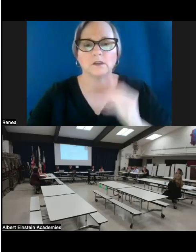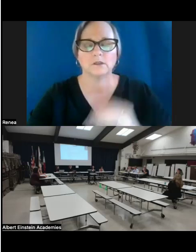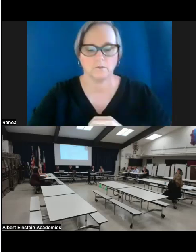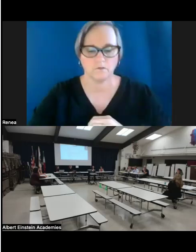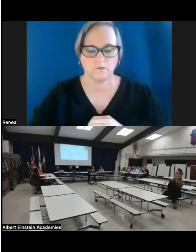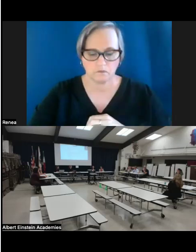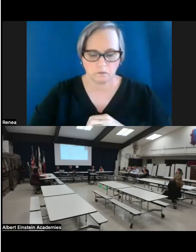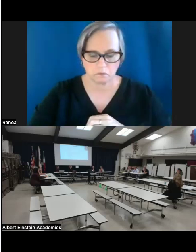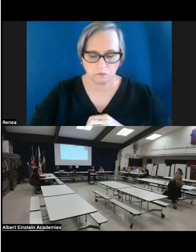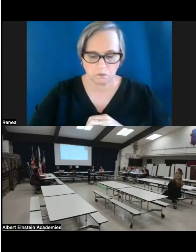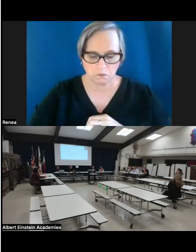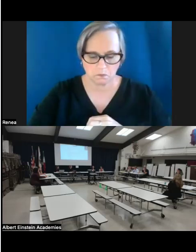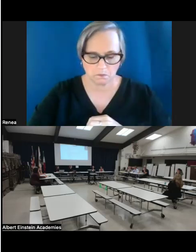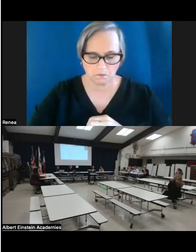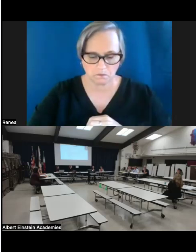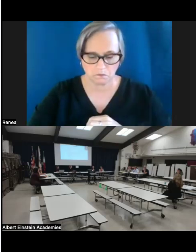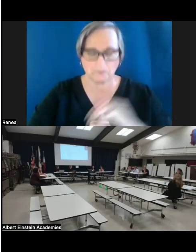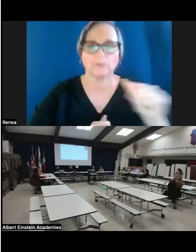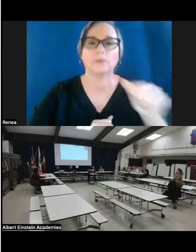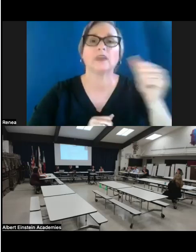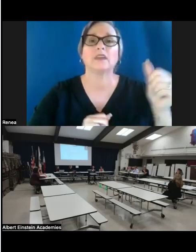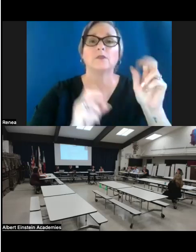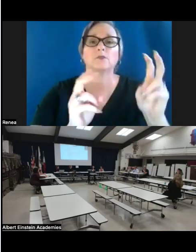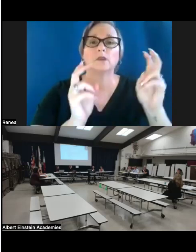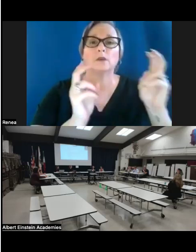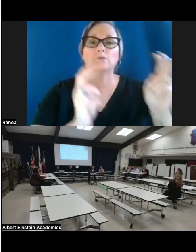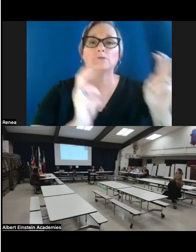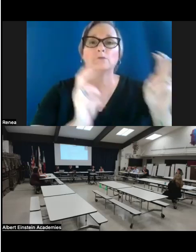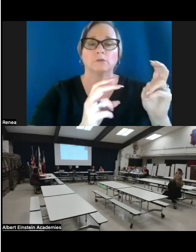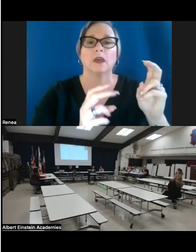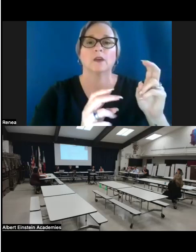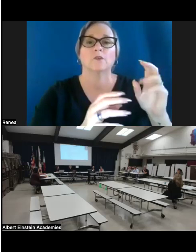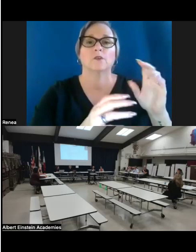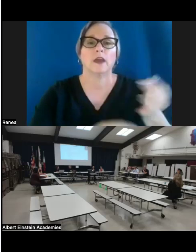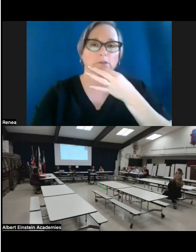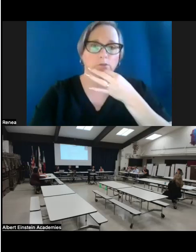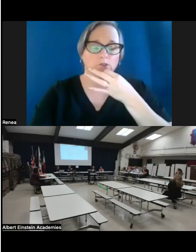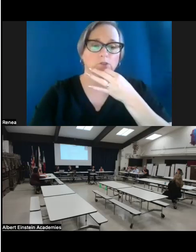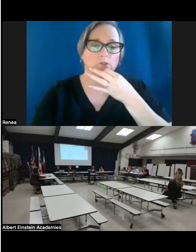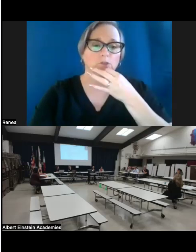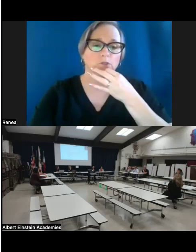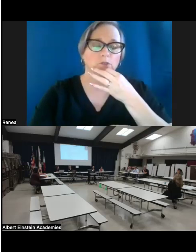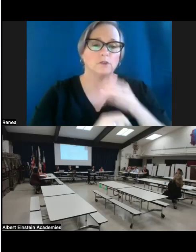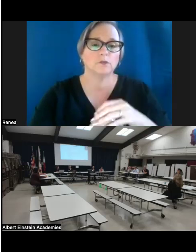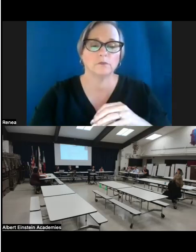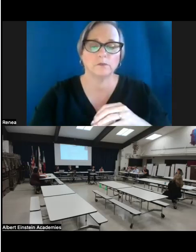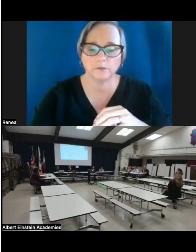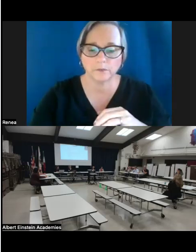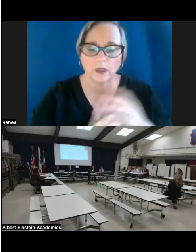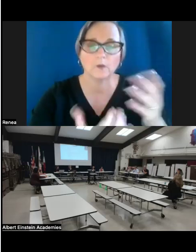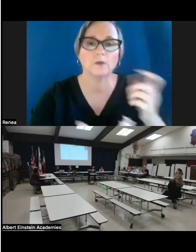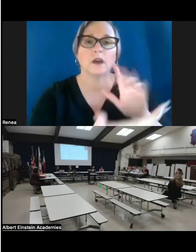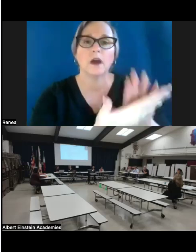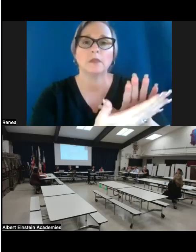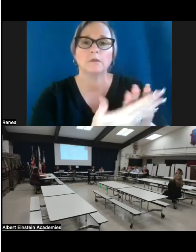SGP, subject matter expert, even when you're geeking out in education. I compliment you because, again, with